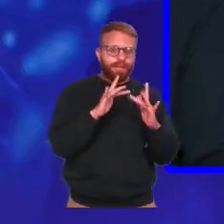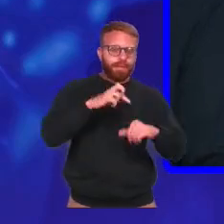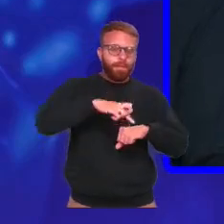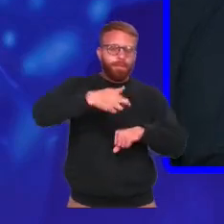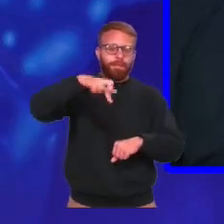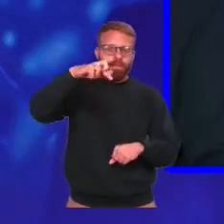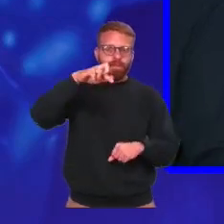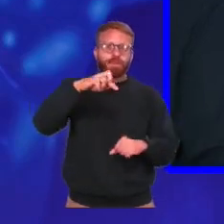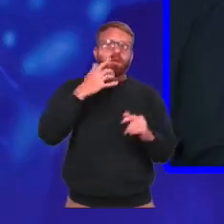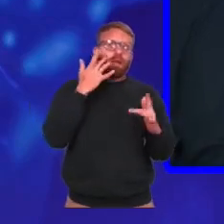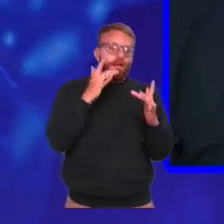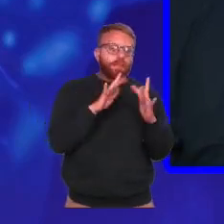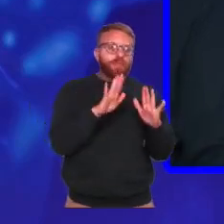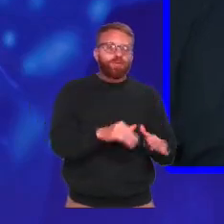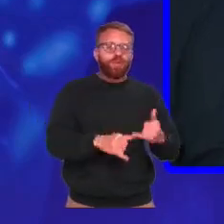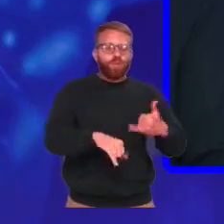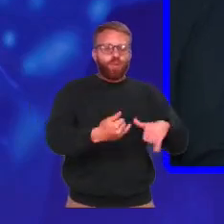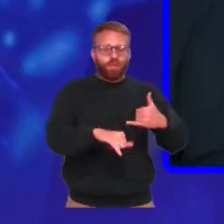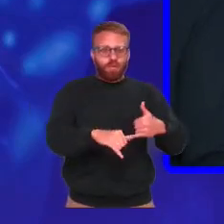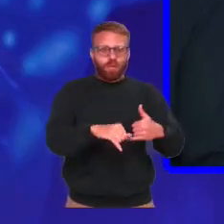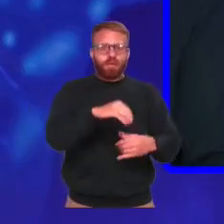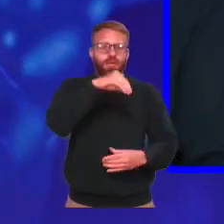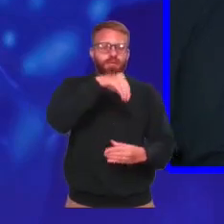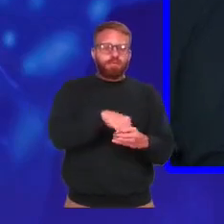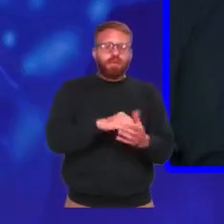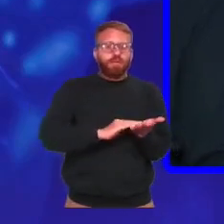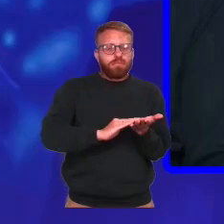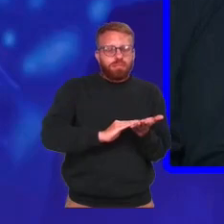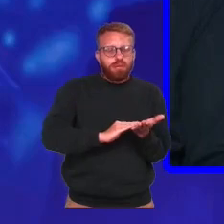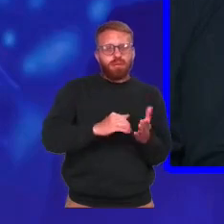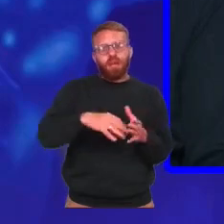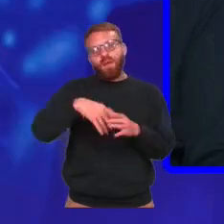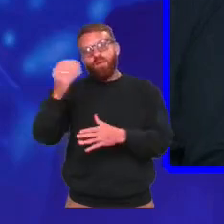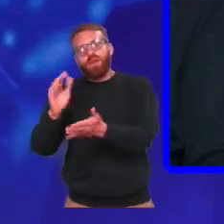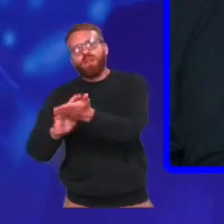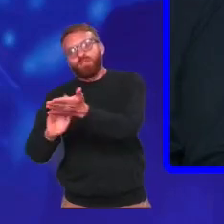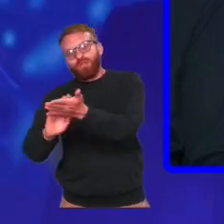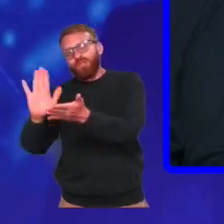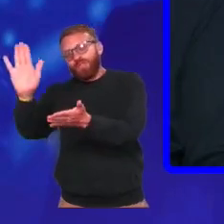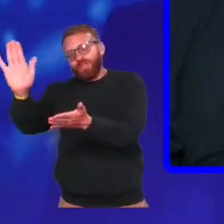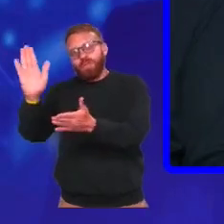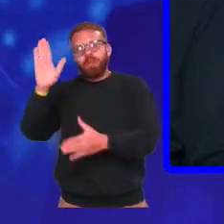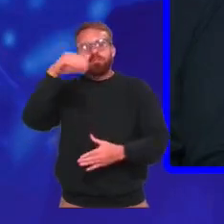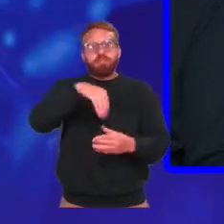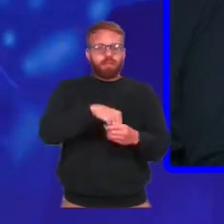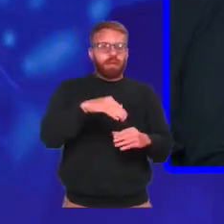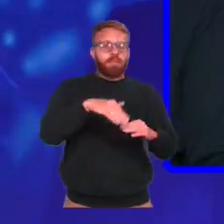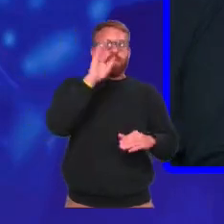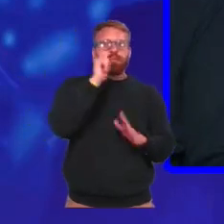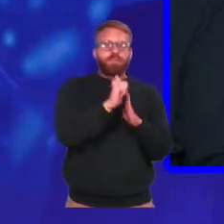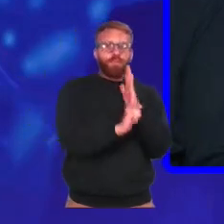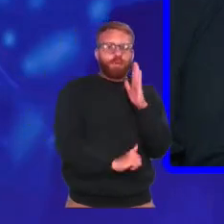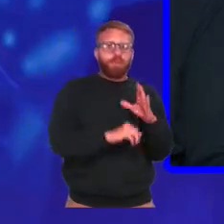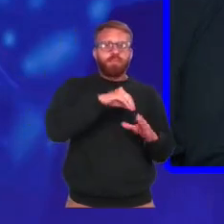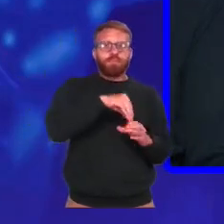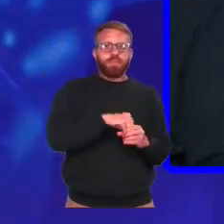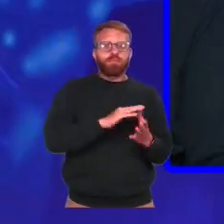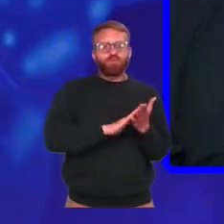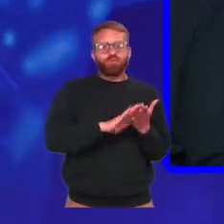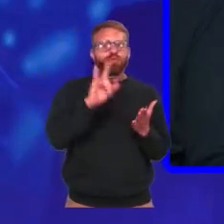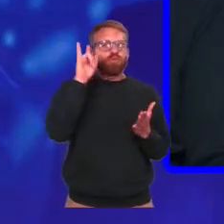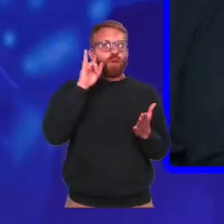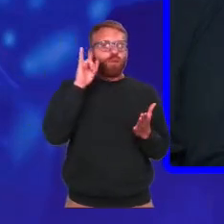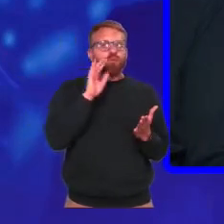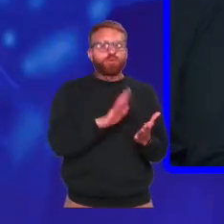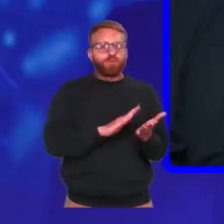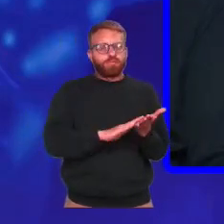have in-house solutions. I know there's external solutions like FMod or Wise, but we have an internal solution that's really targeting more